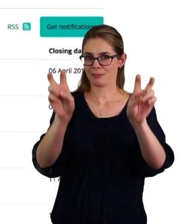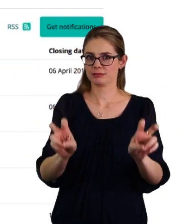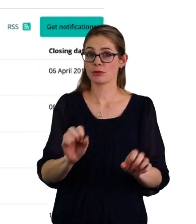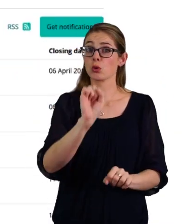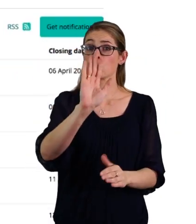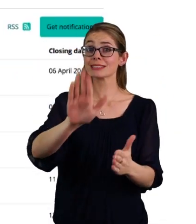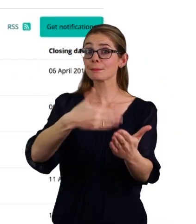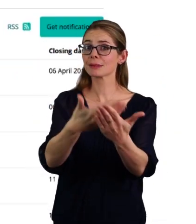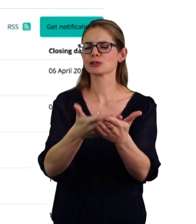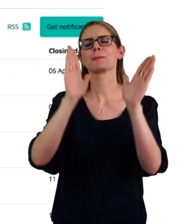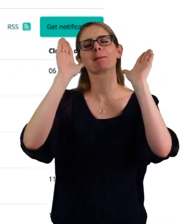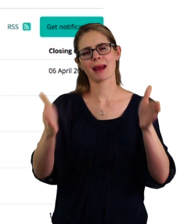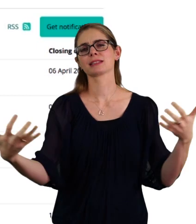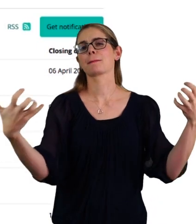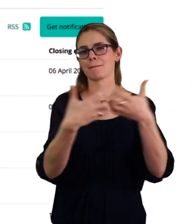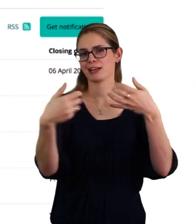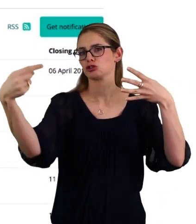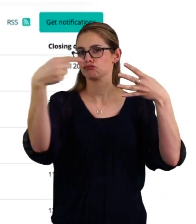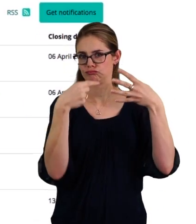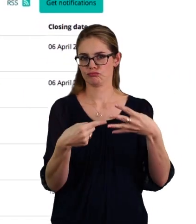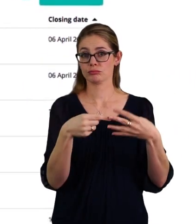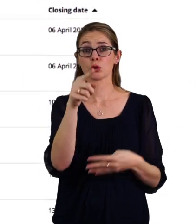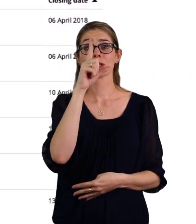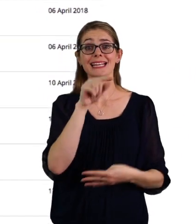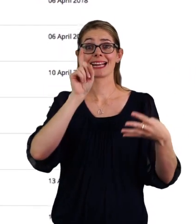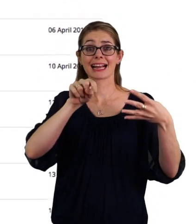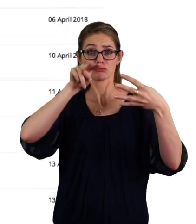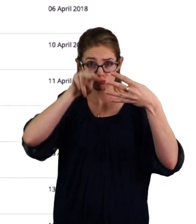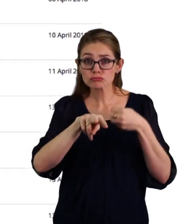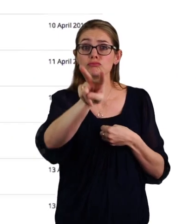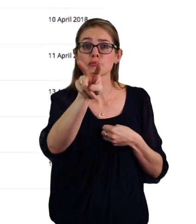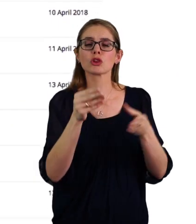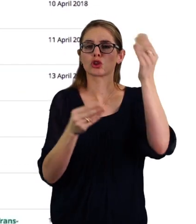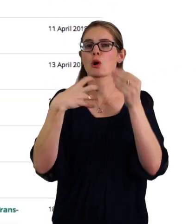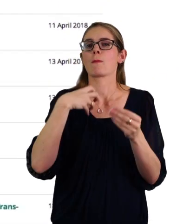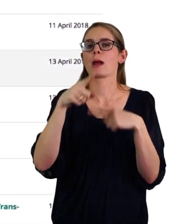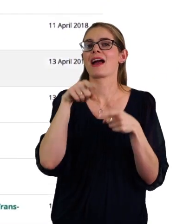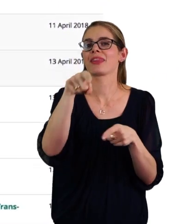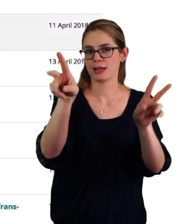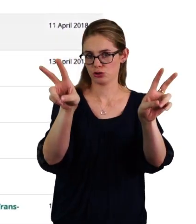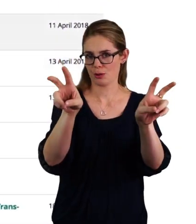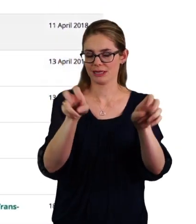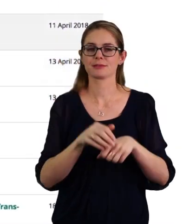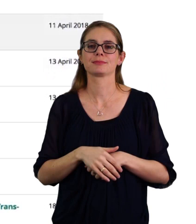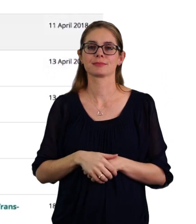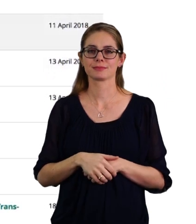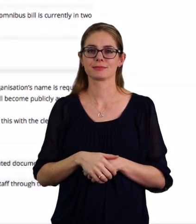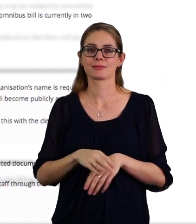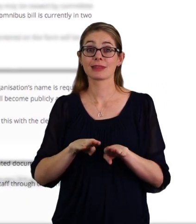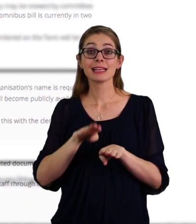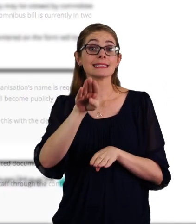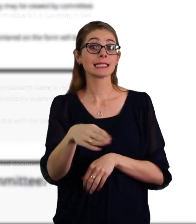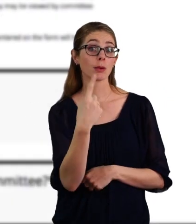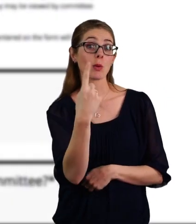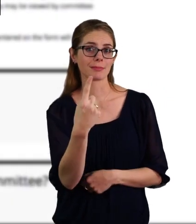Submission. This page brings up a list of all the current bills and items of business that you can submit on. You can click on any of these to learn more about it. The